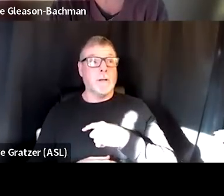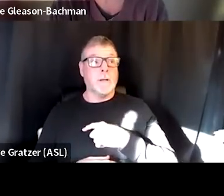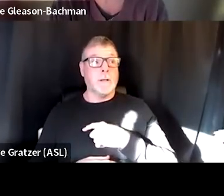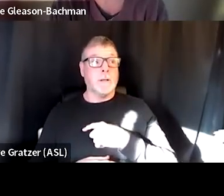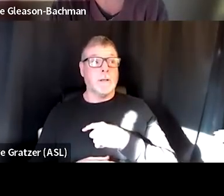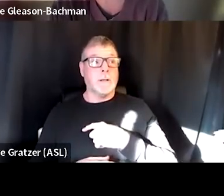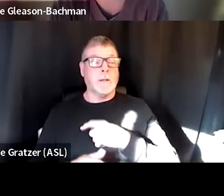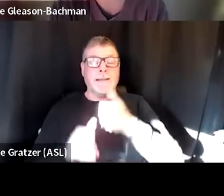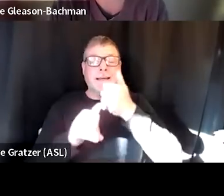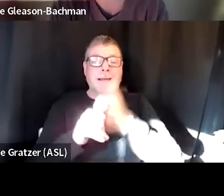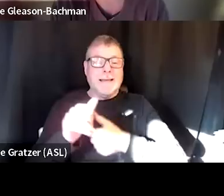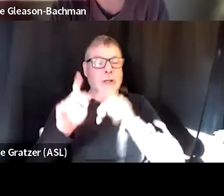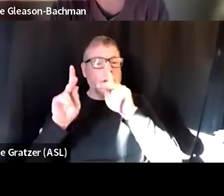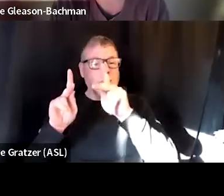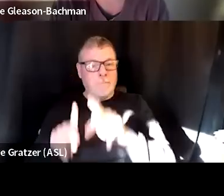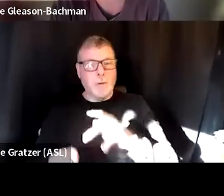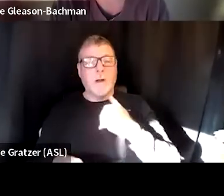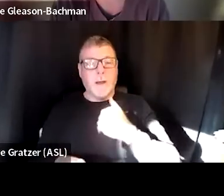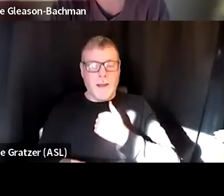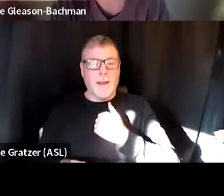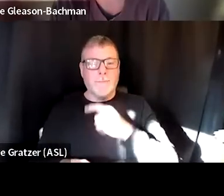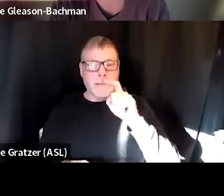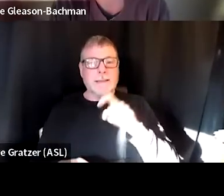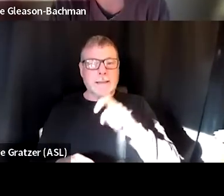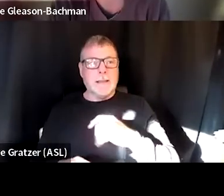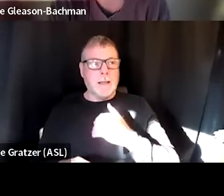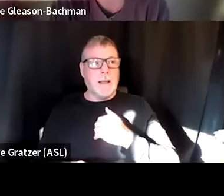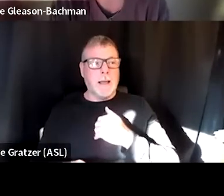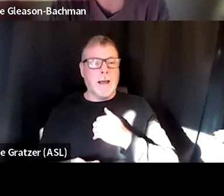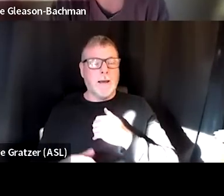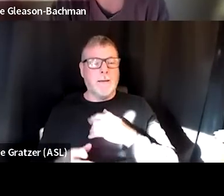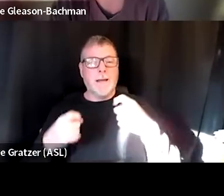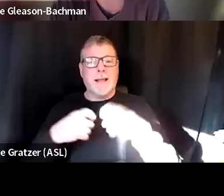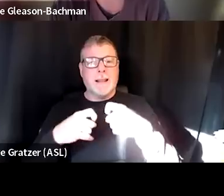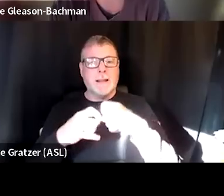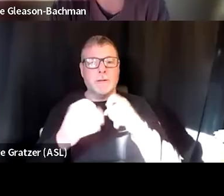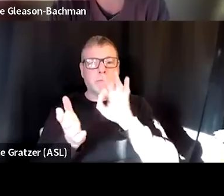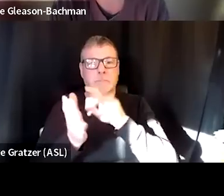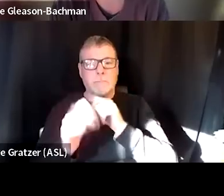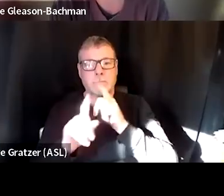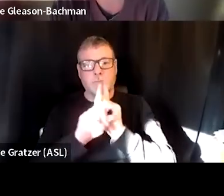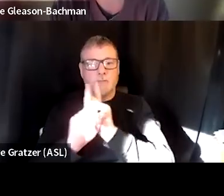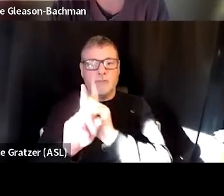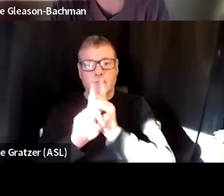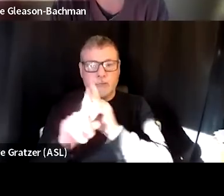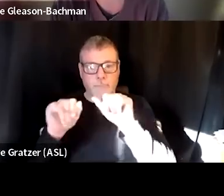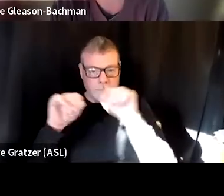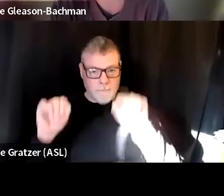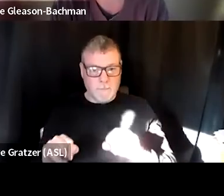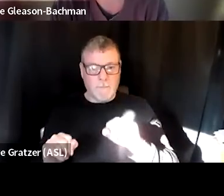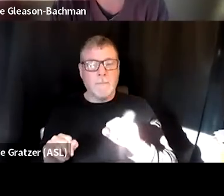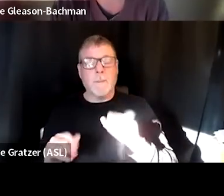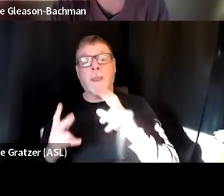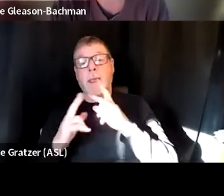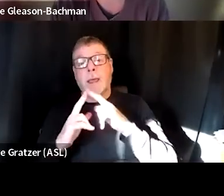each patient has certain needs, right? So we're on an electronic tracking system. So that's basically how we keep track. And it's